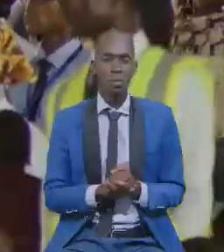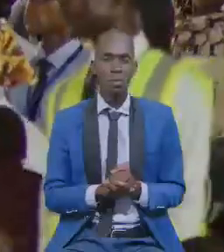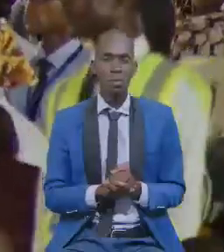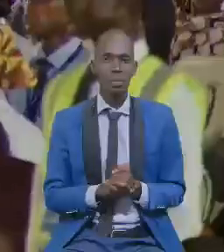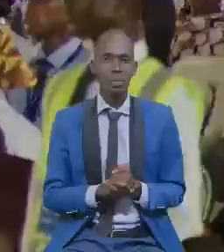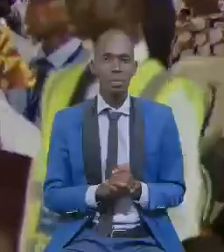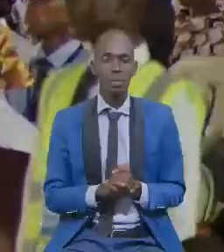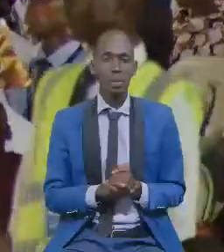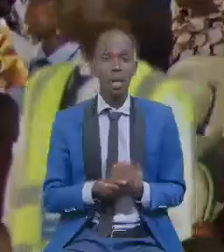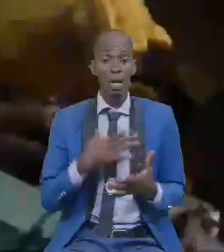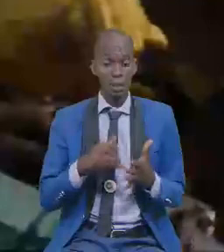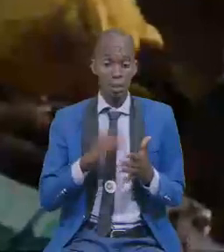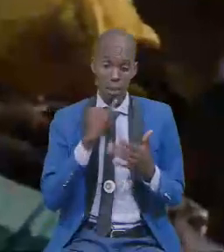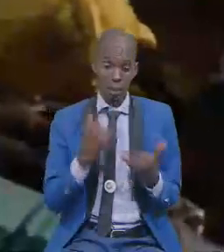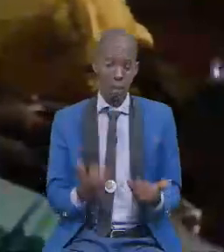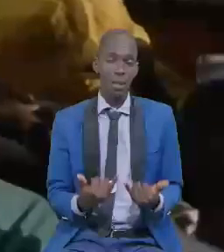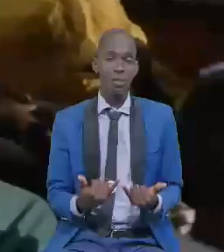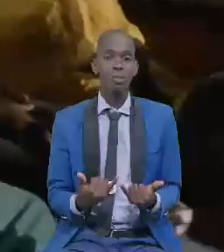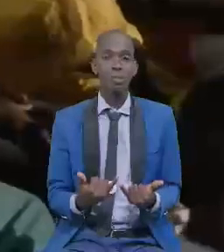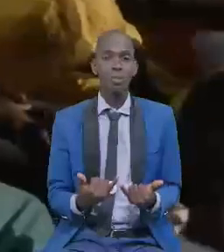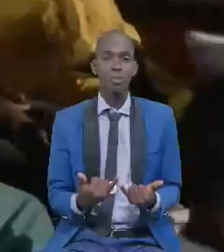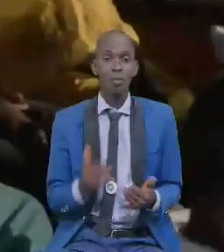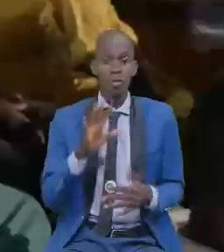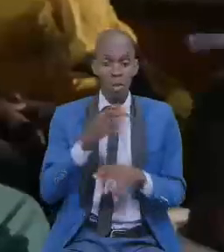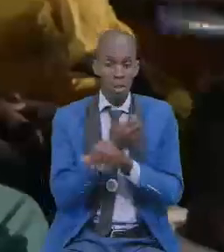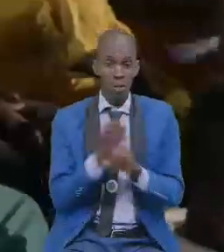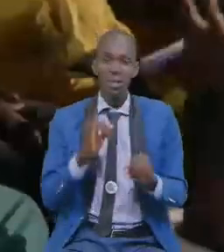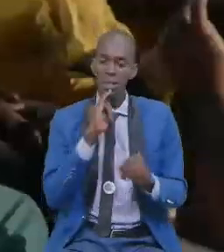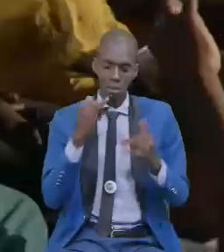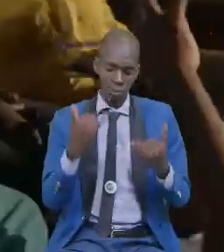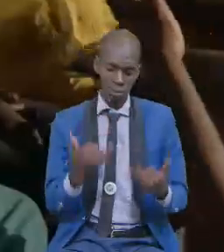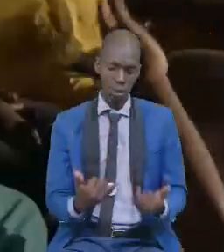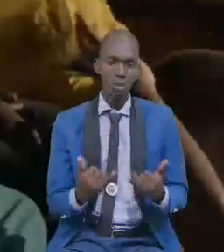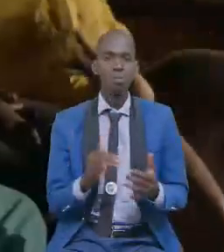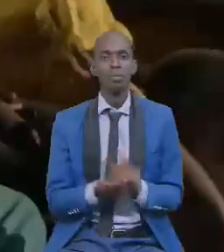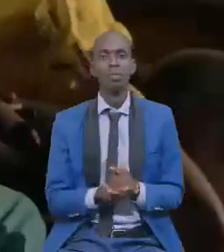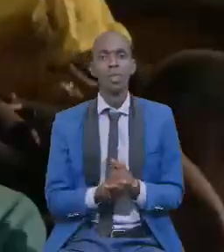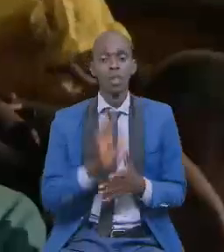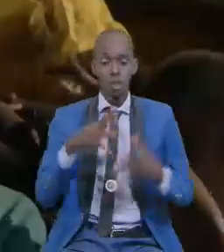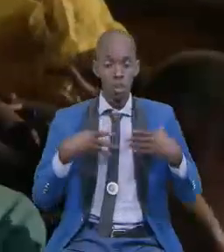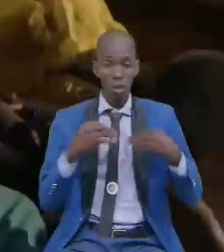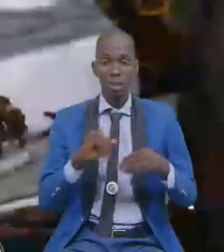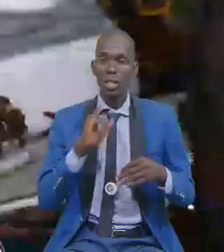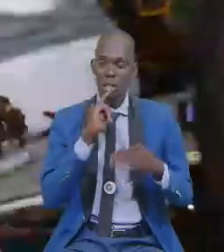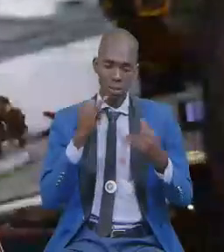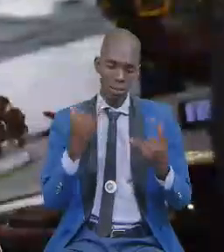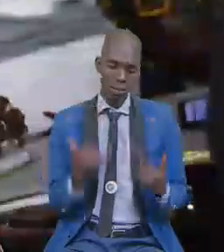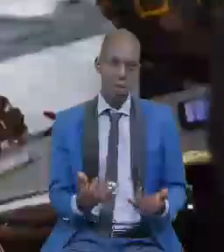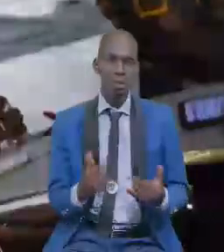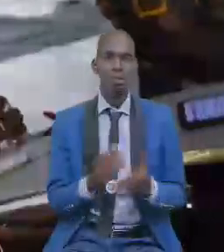And it is now. Your salvation is now. Your healing is now.